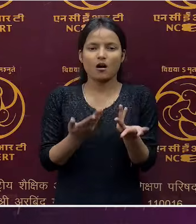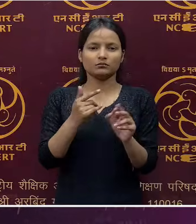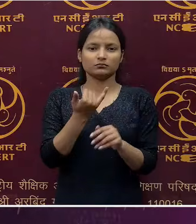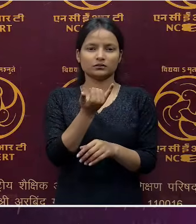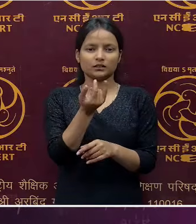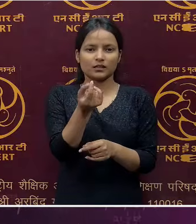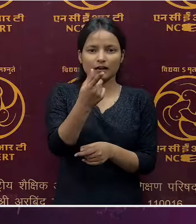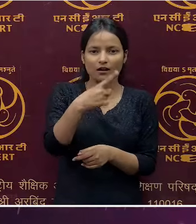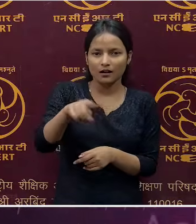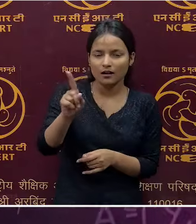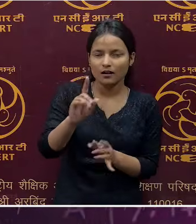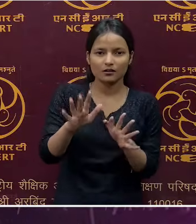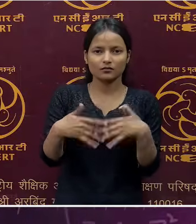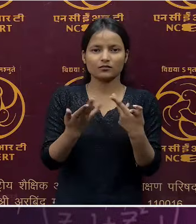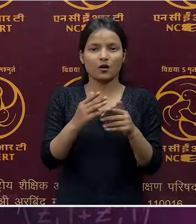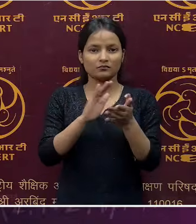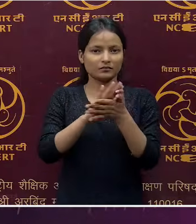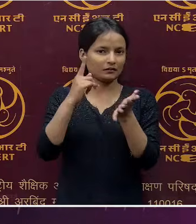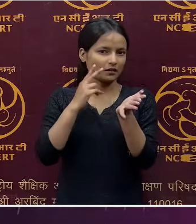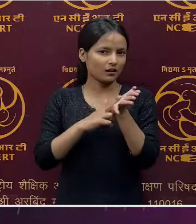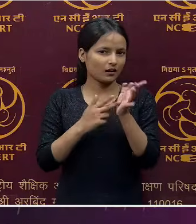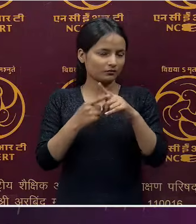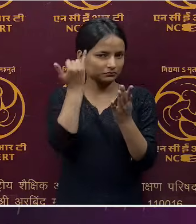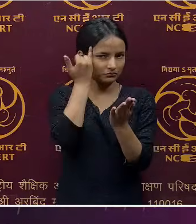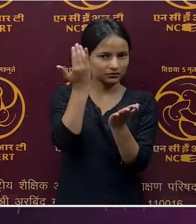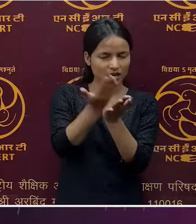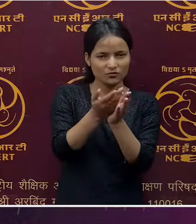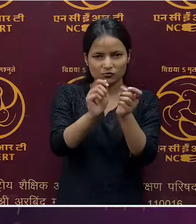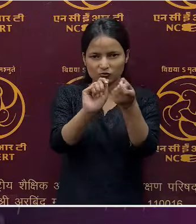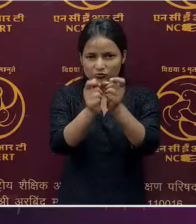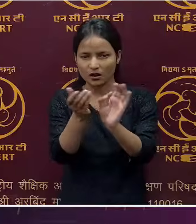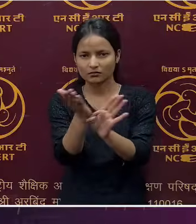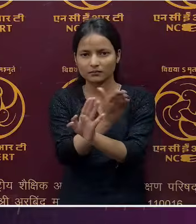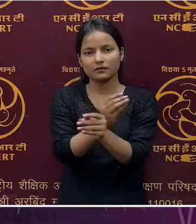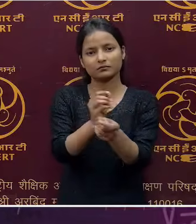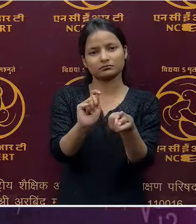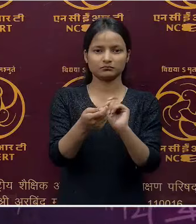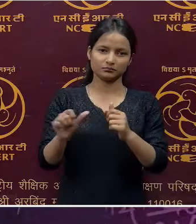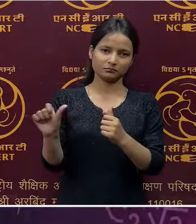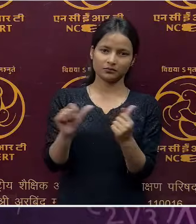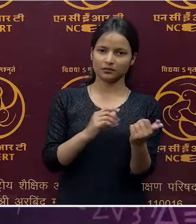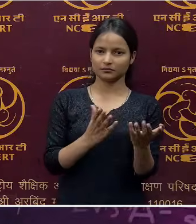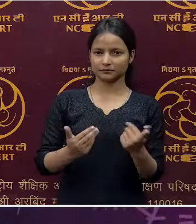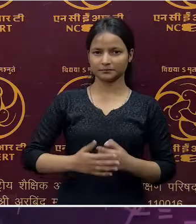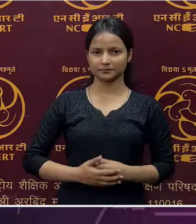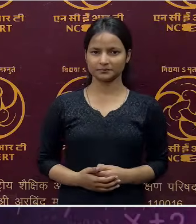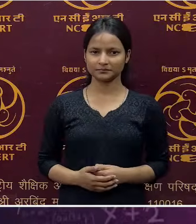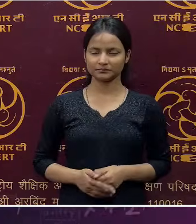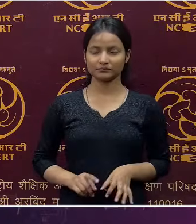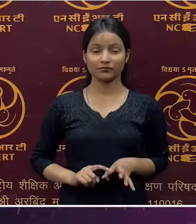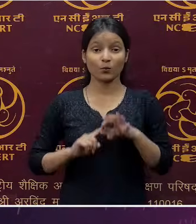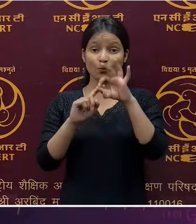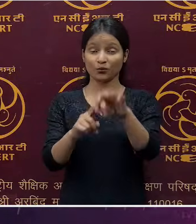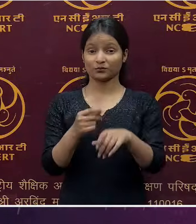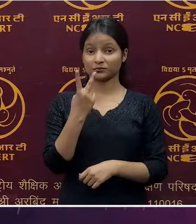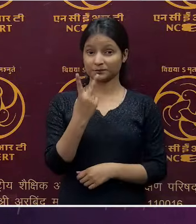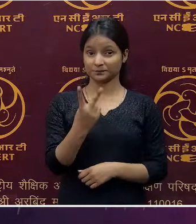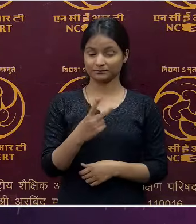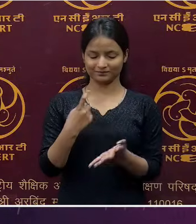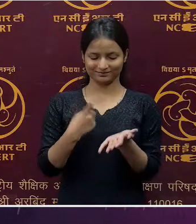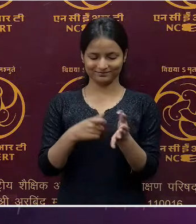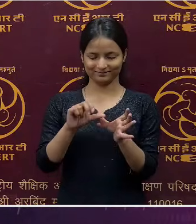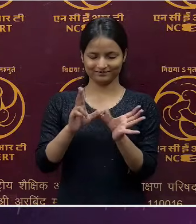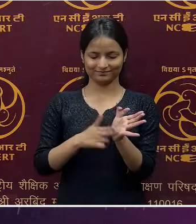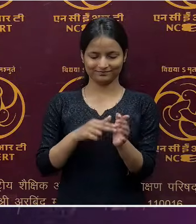also that you can correct your answer. So again we are moving to the next question. What is range? So first option